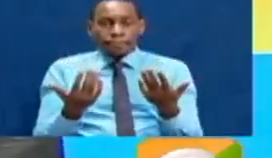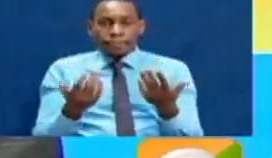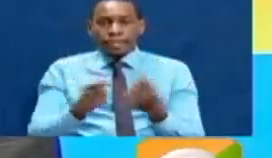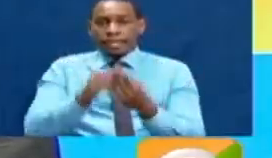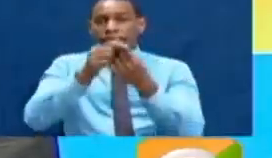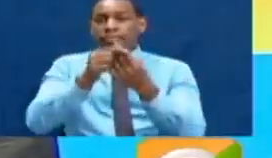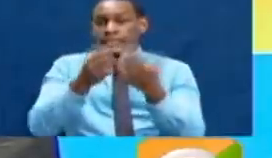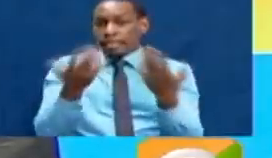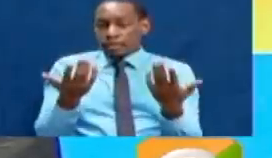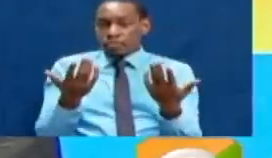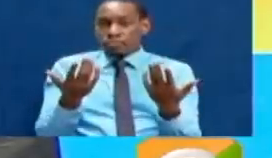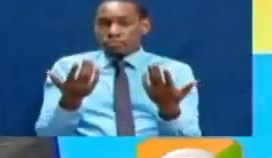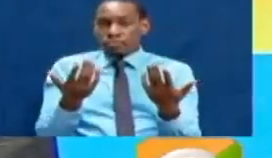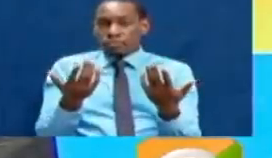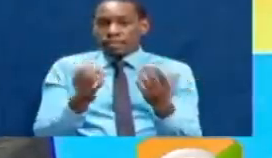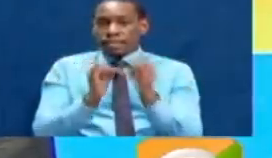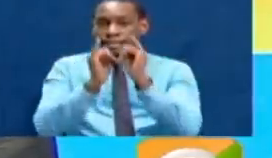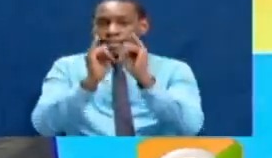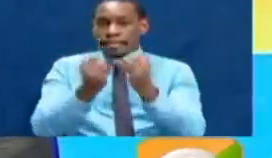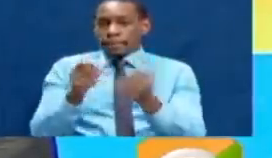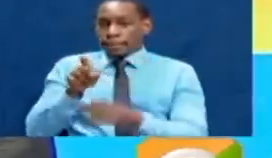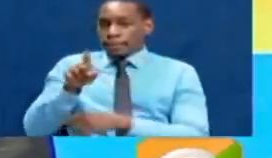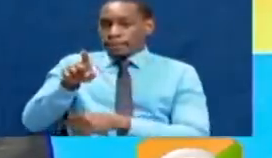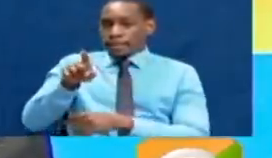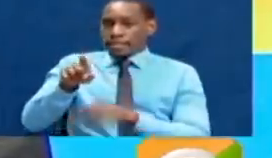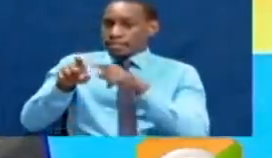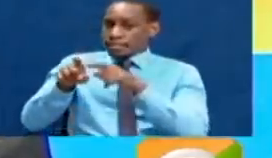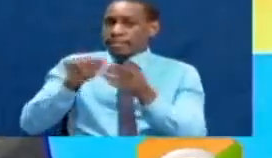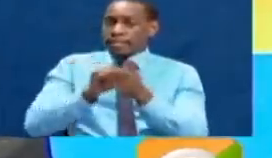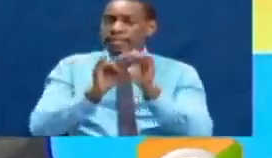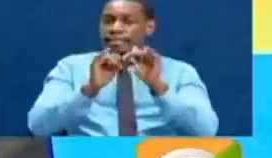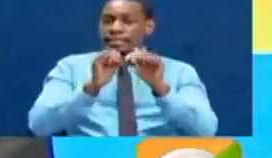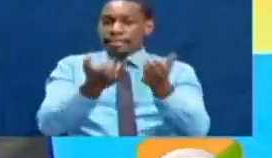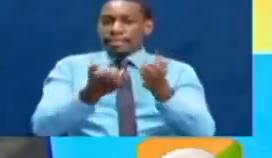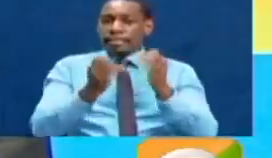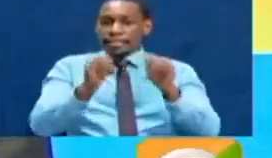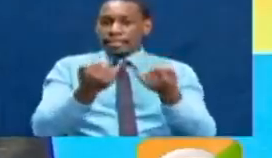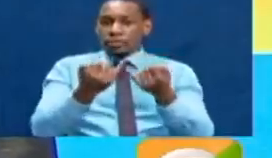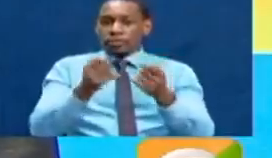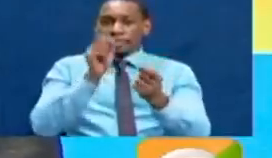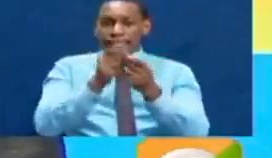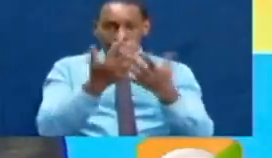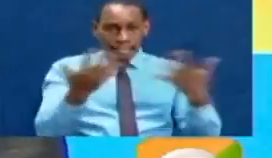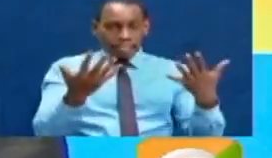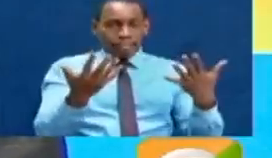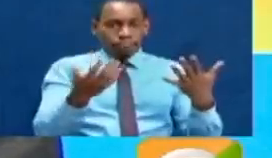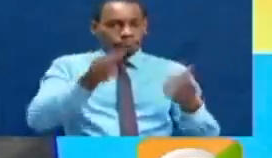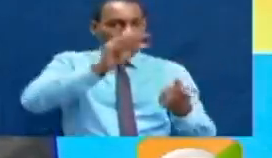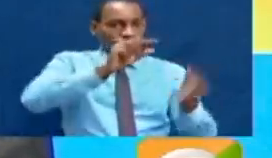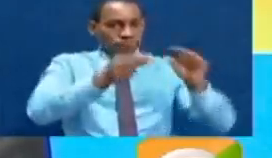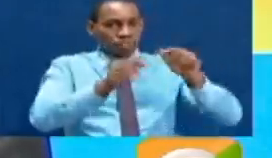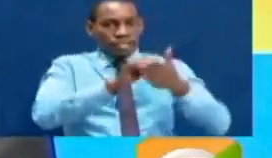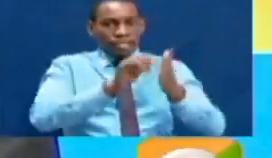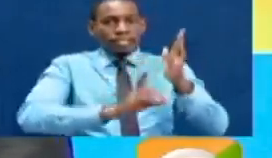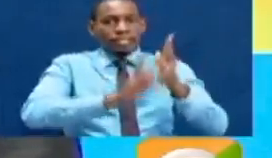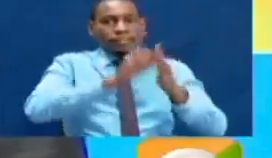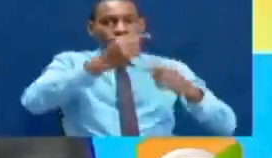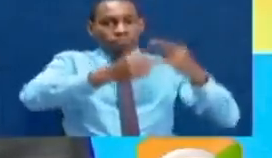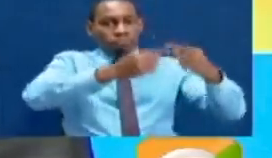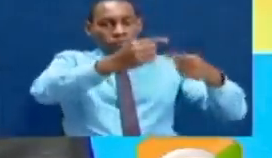mostly in the sense of a new virus that needed new test reagents that were being